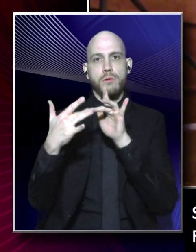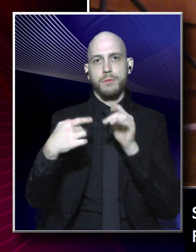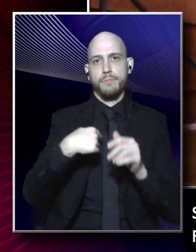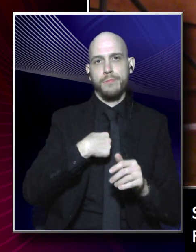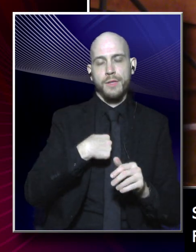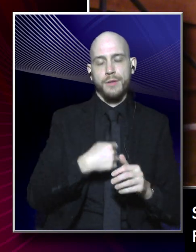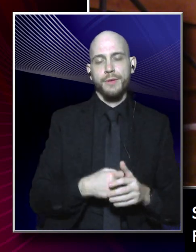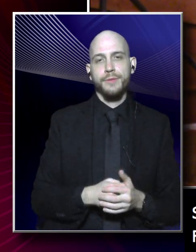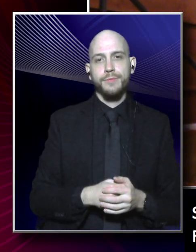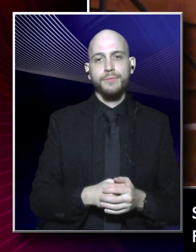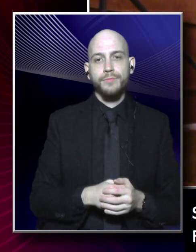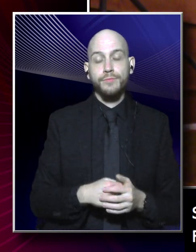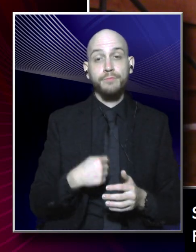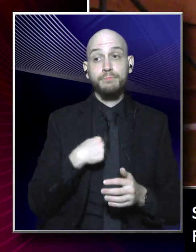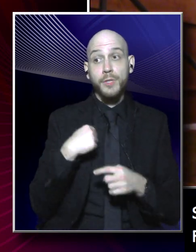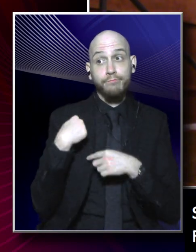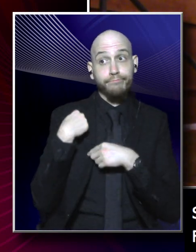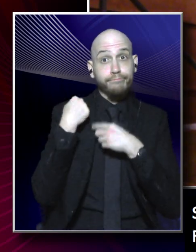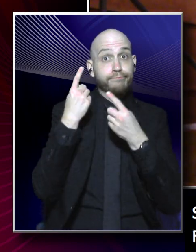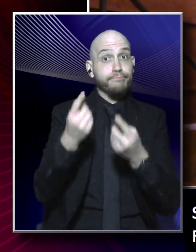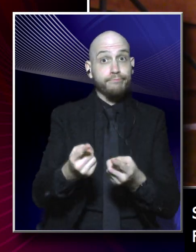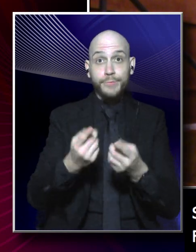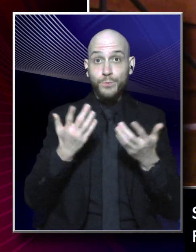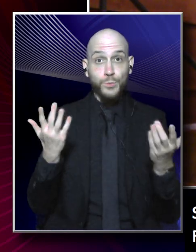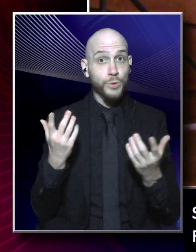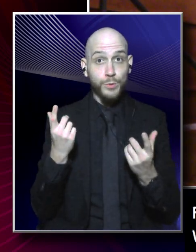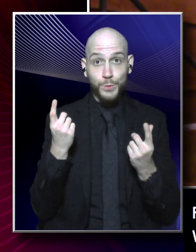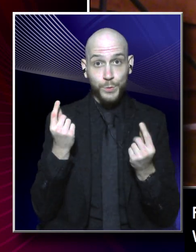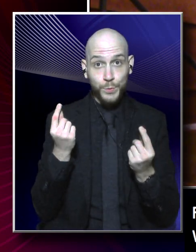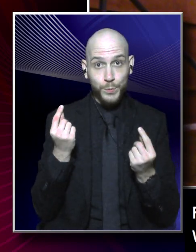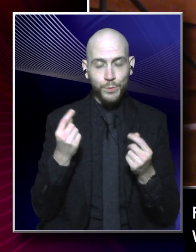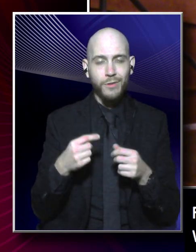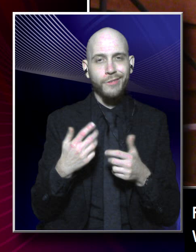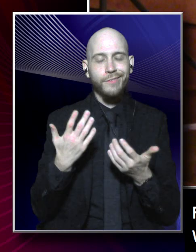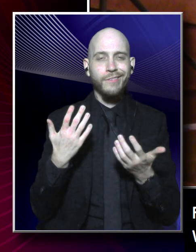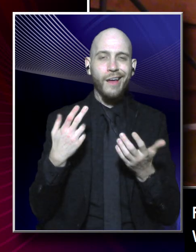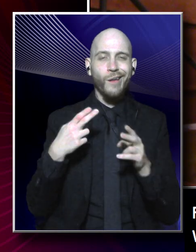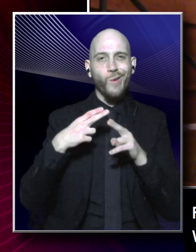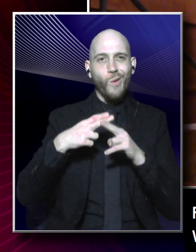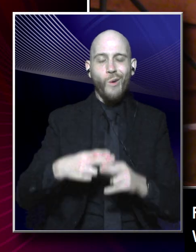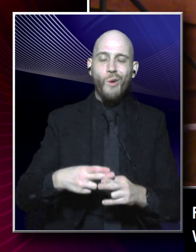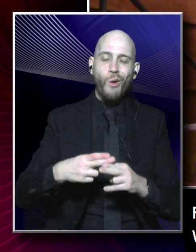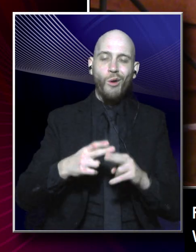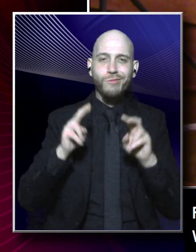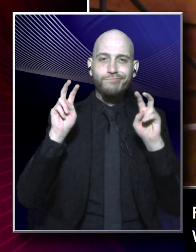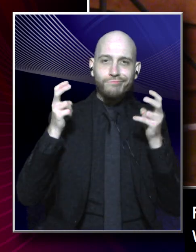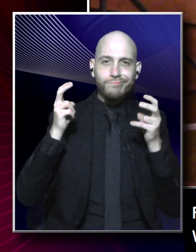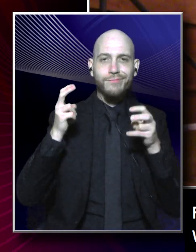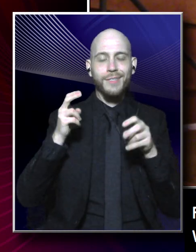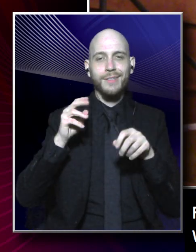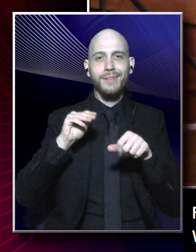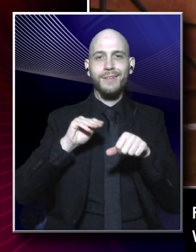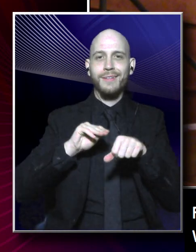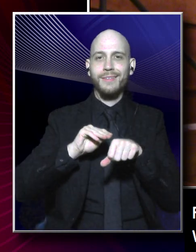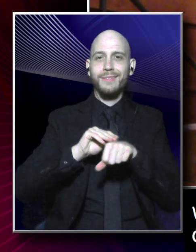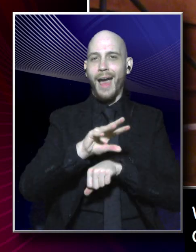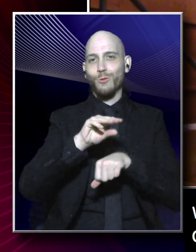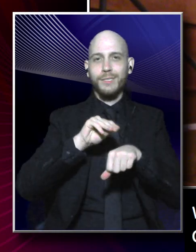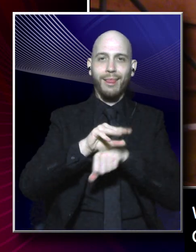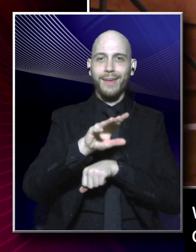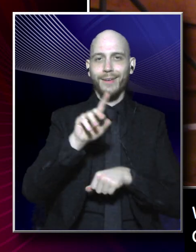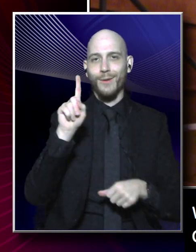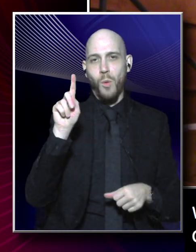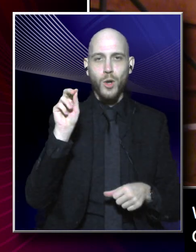I've done so far is what I've been referring to a lot as sort of counseling 101.